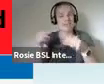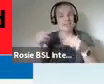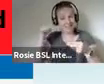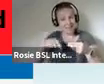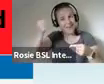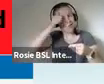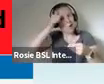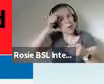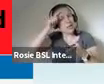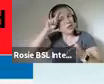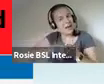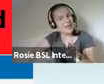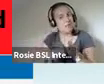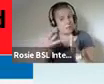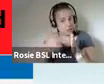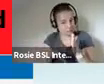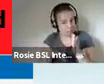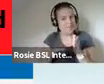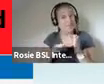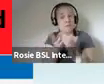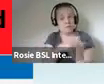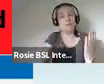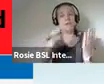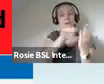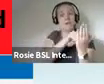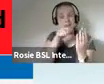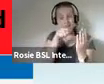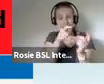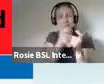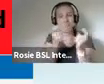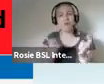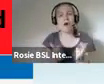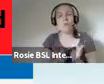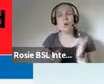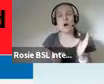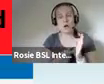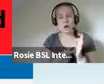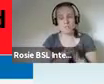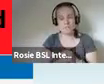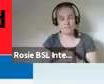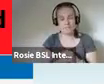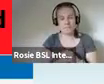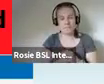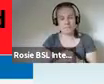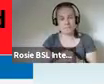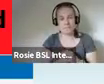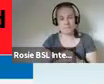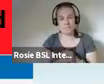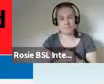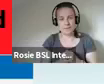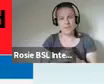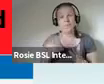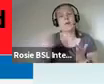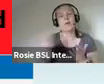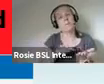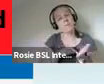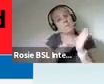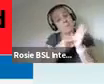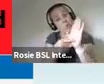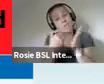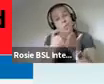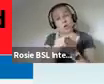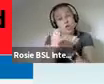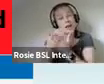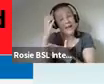has been actually addressed within this framework that is then put it forward and shared with the governments globally